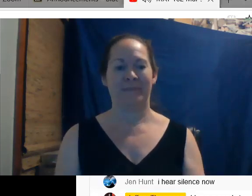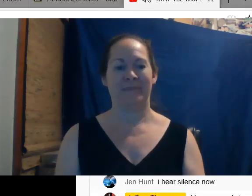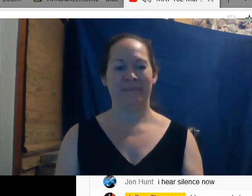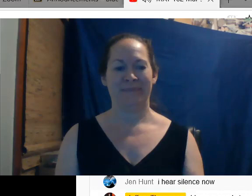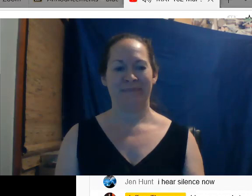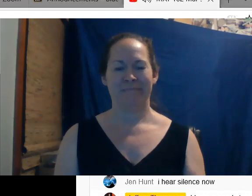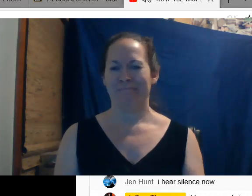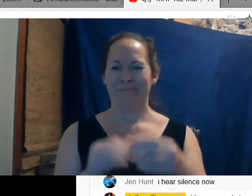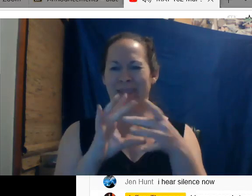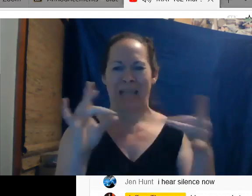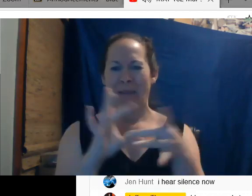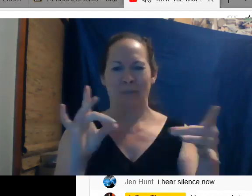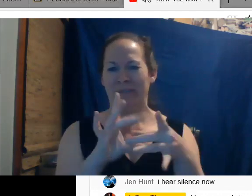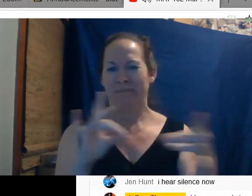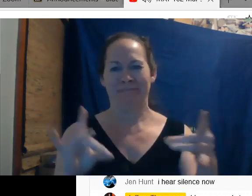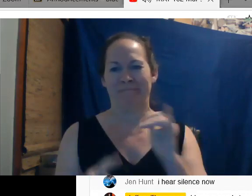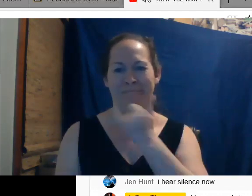Subtract.